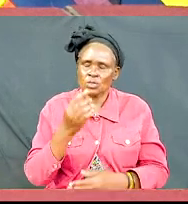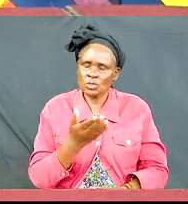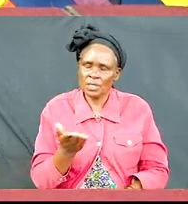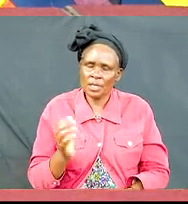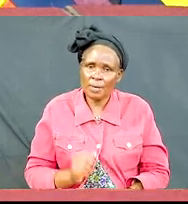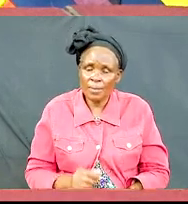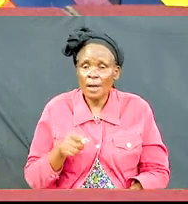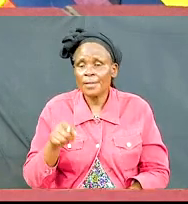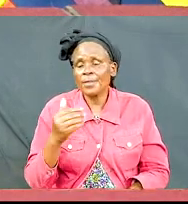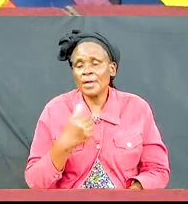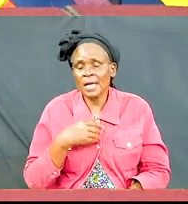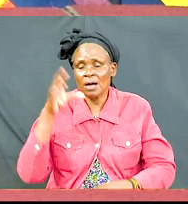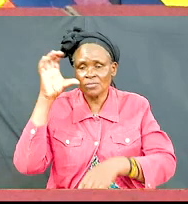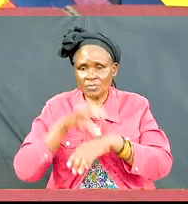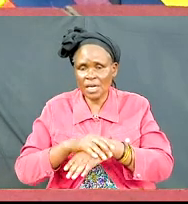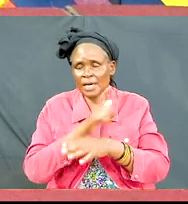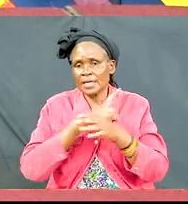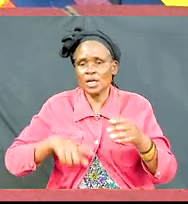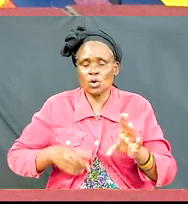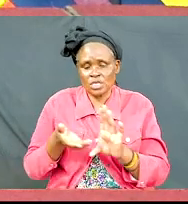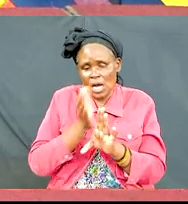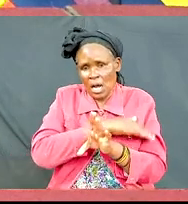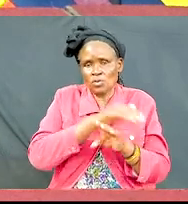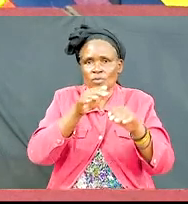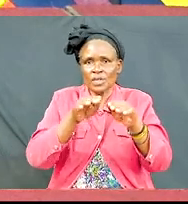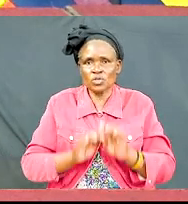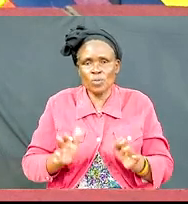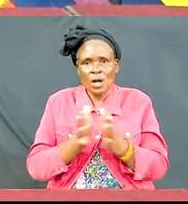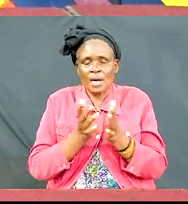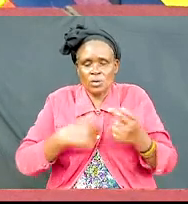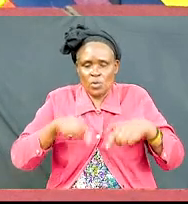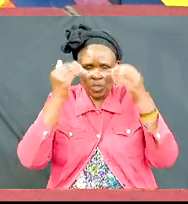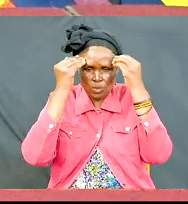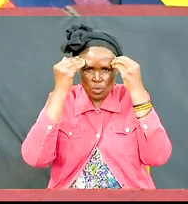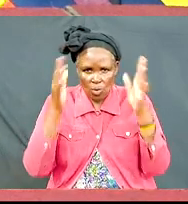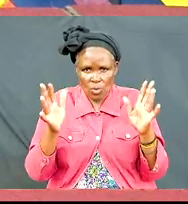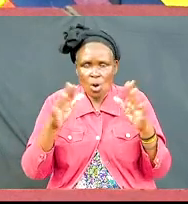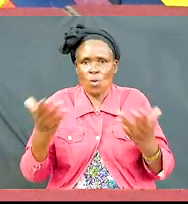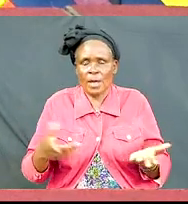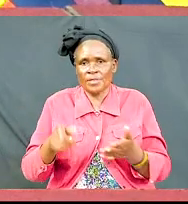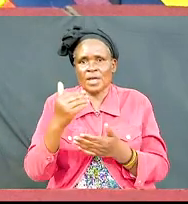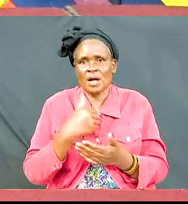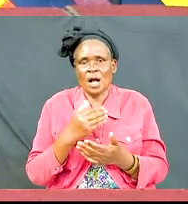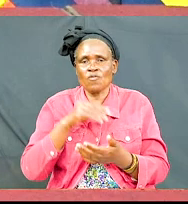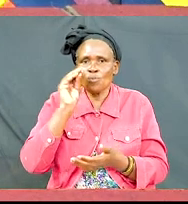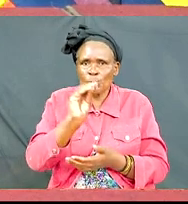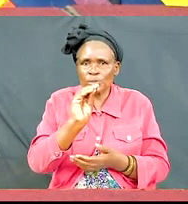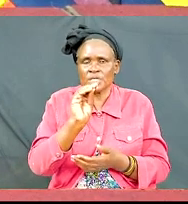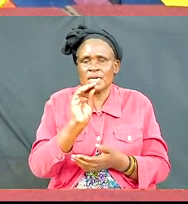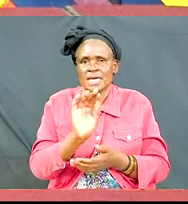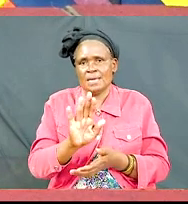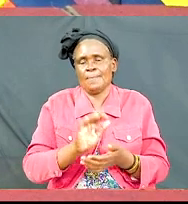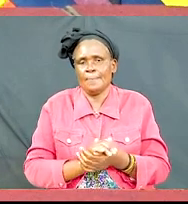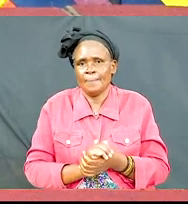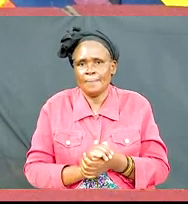they have taken the Lord out of the tomb, and we do not know where they have put him.